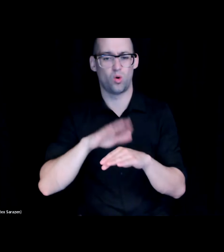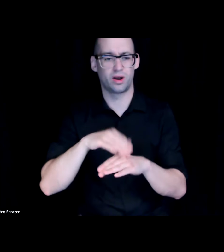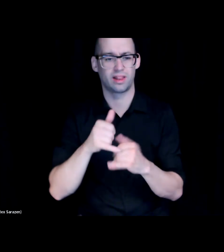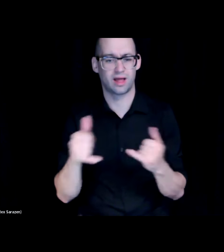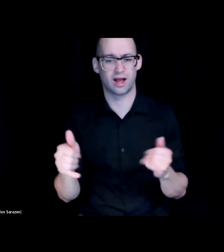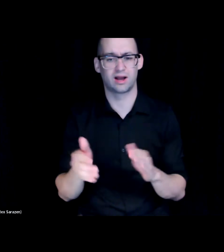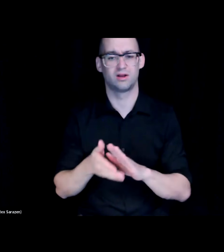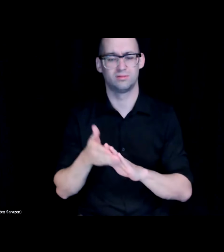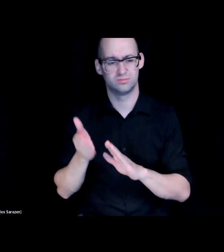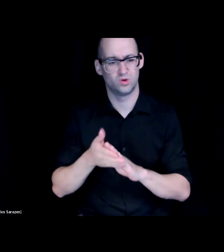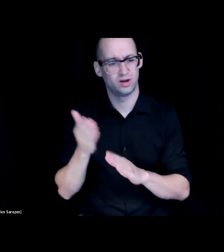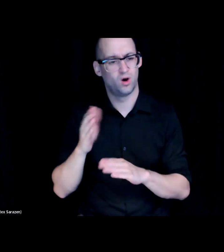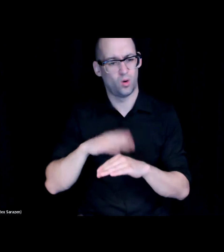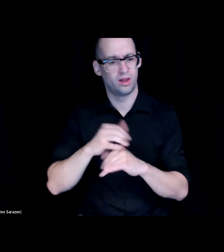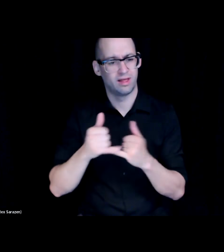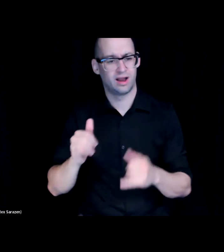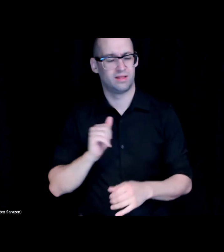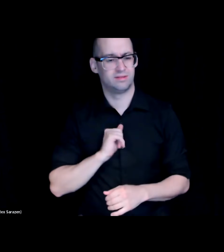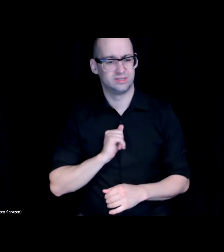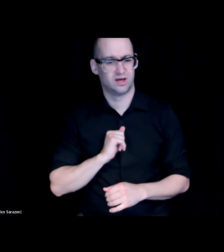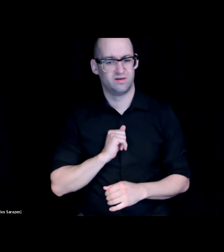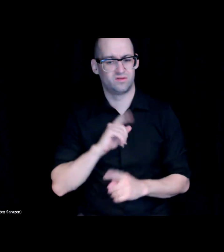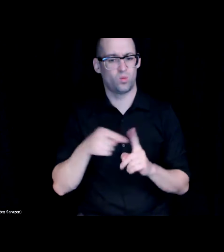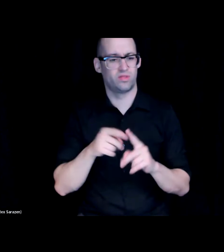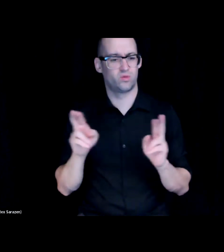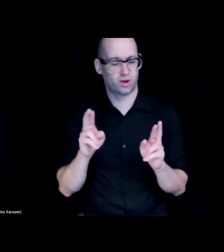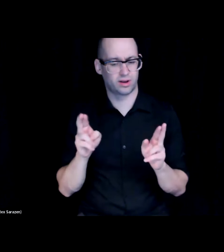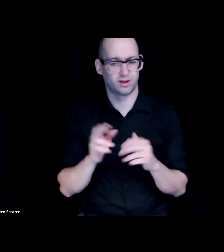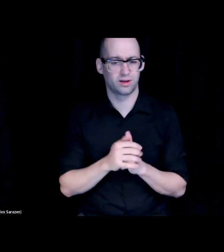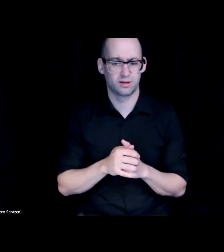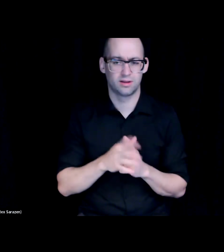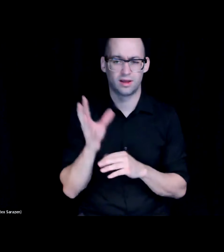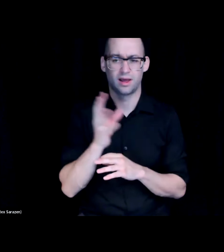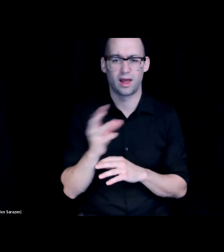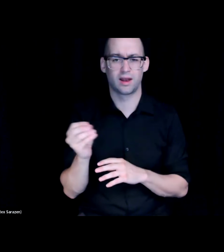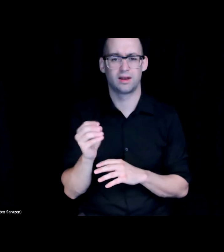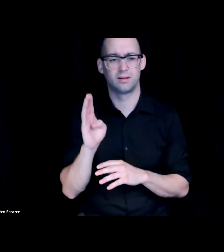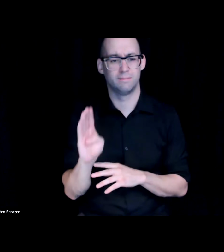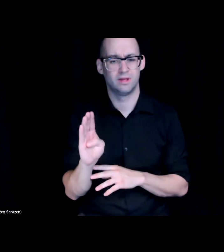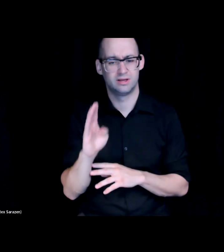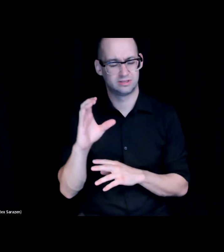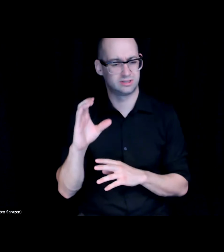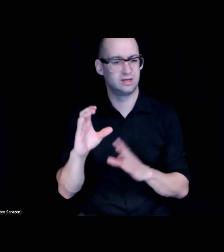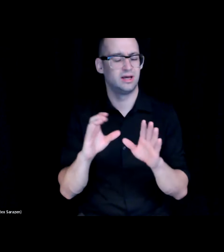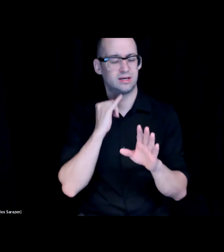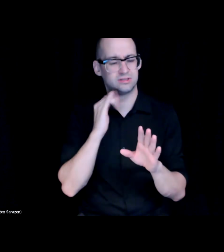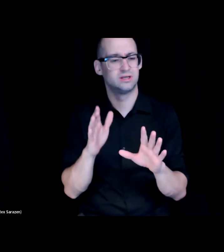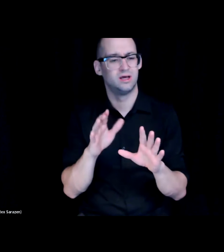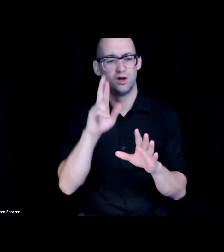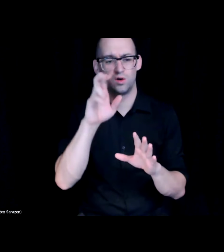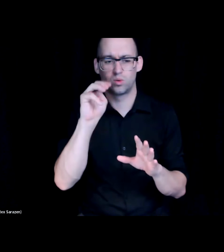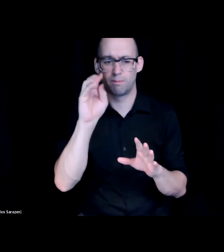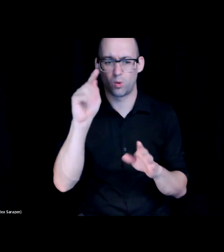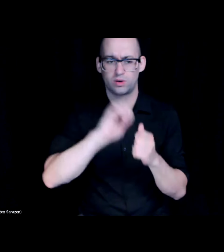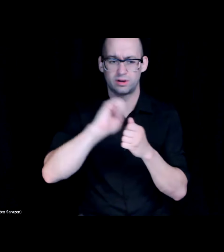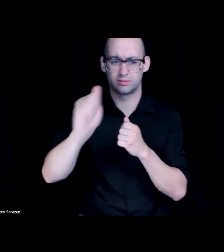something that LearnerWeb created, which wasn't Moodle. And then C, I would say remote